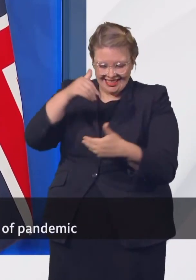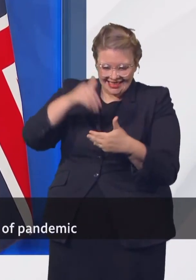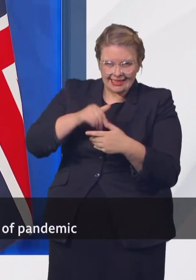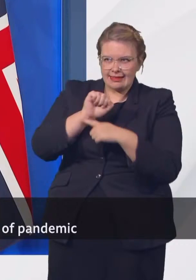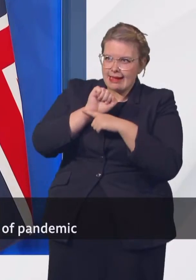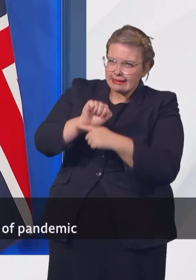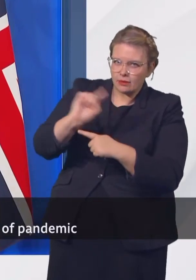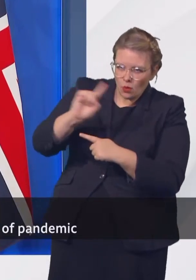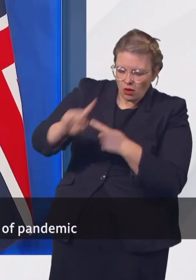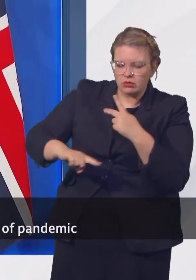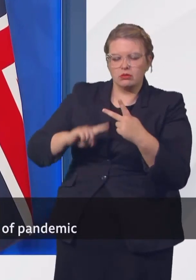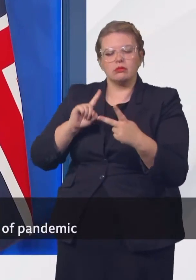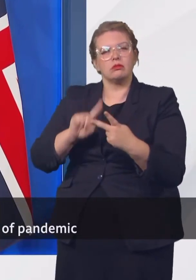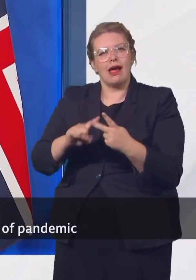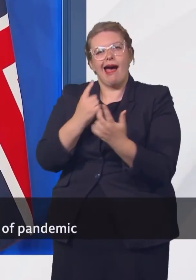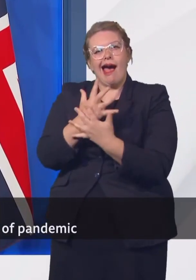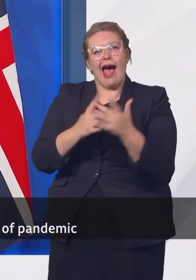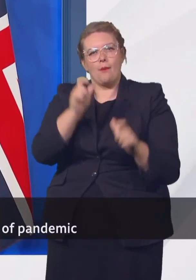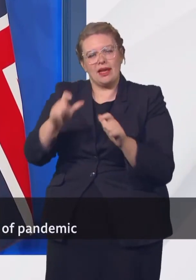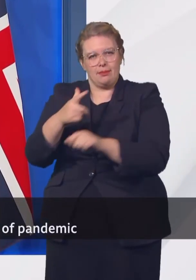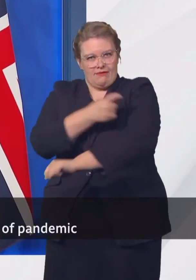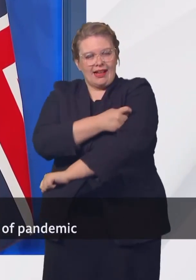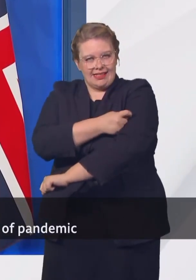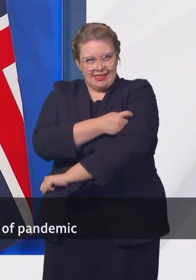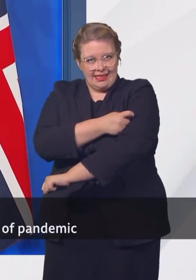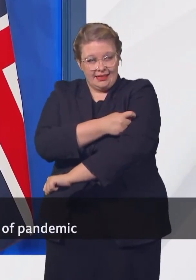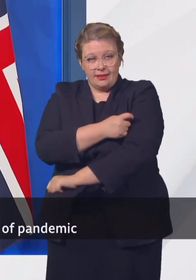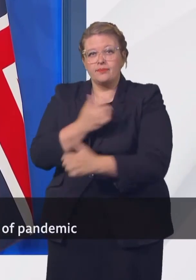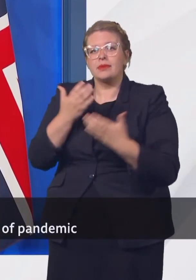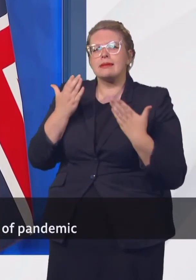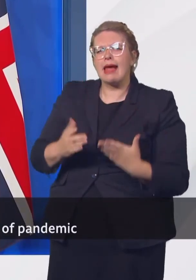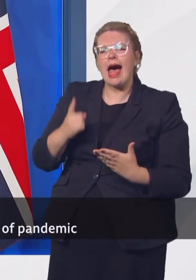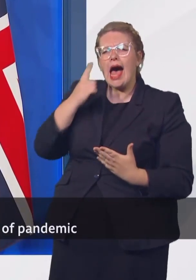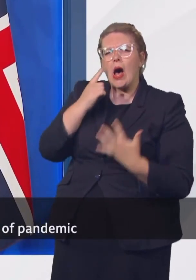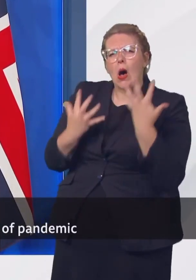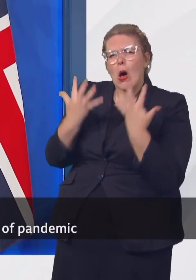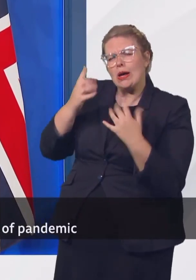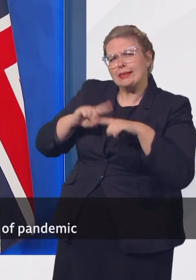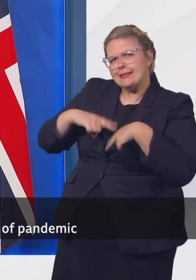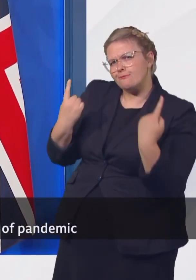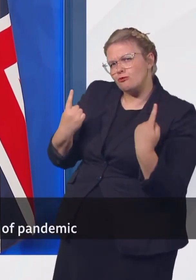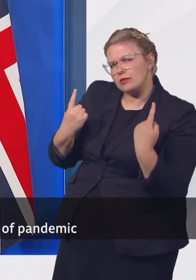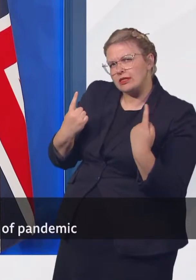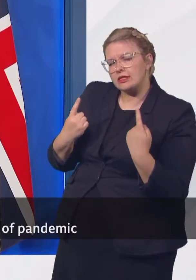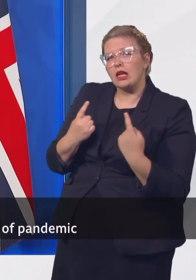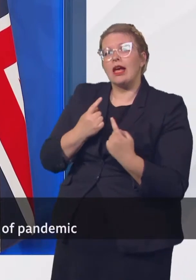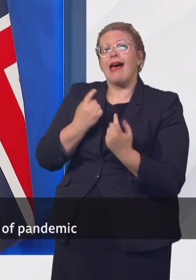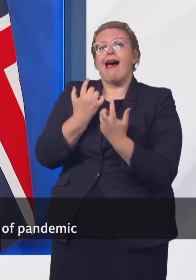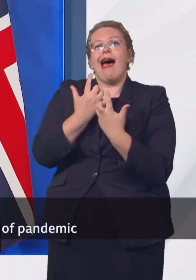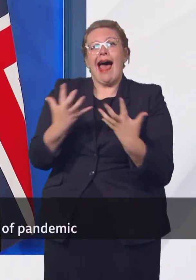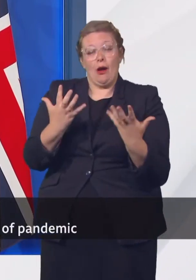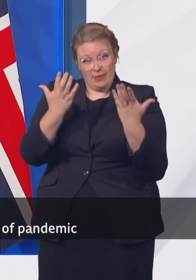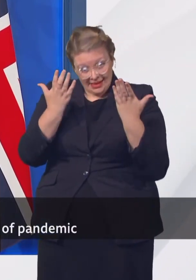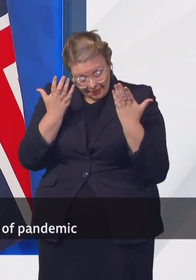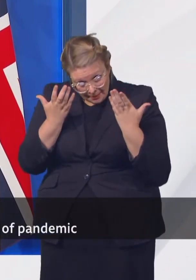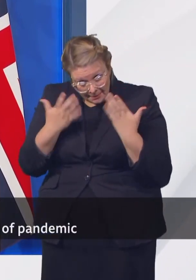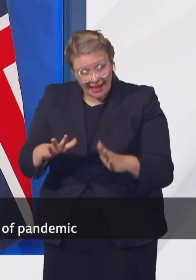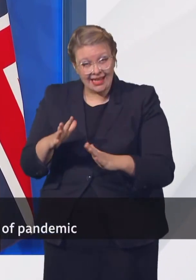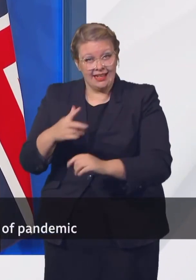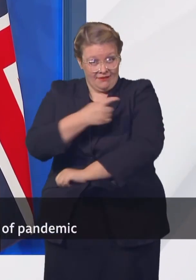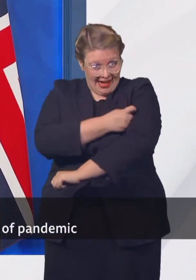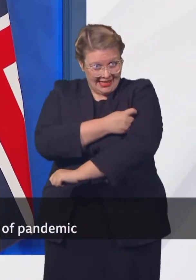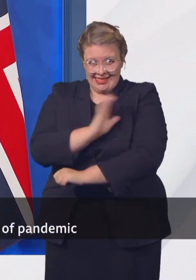two. What I'm about to show you is not how many people have had the jab, but how many people have got the